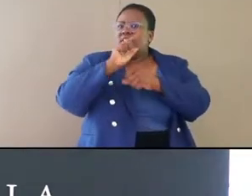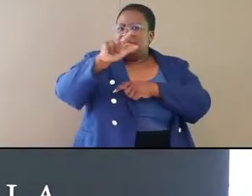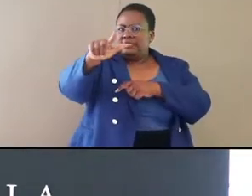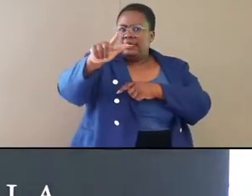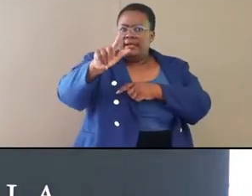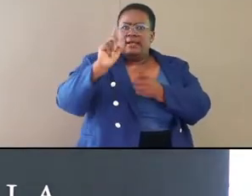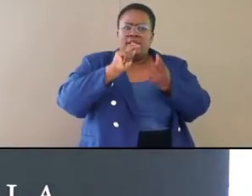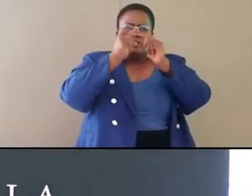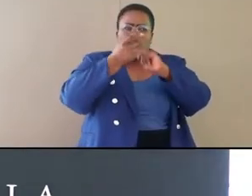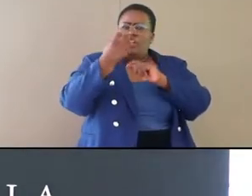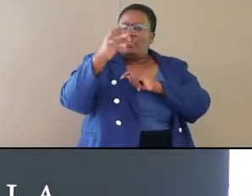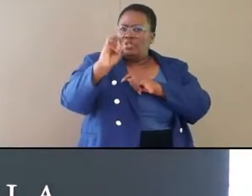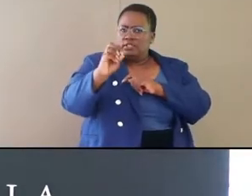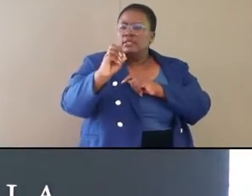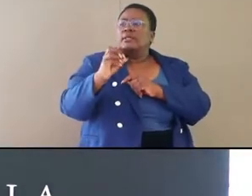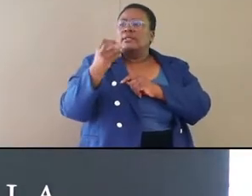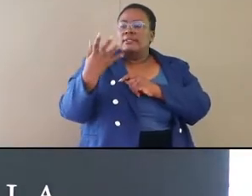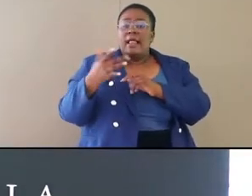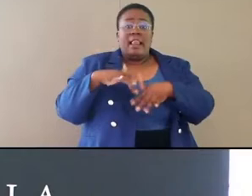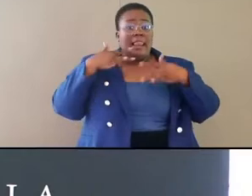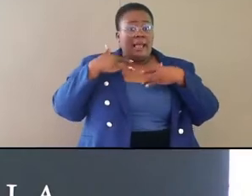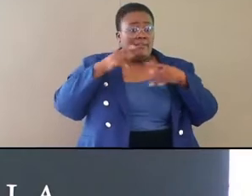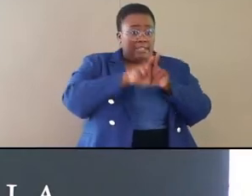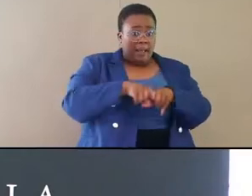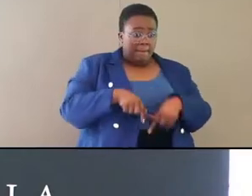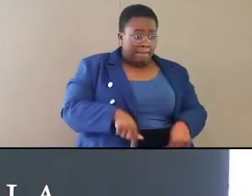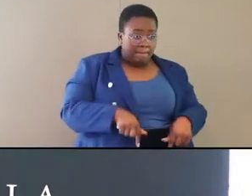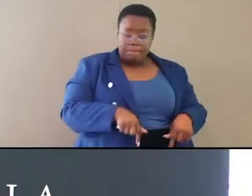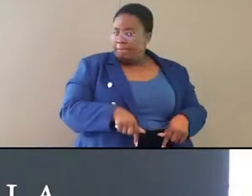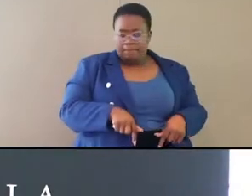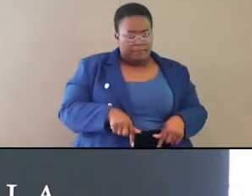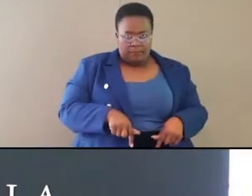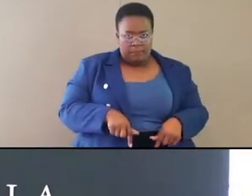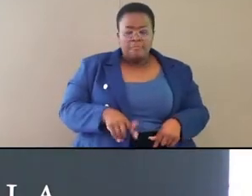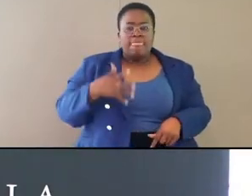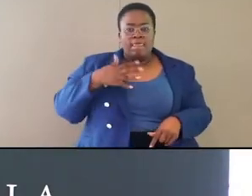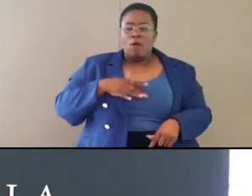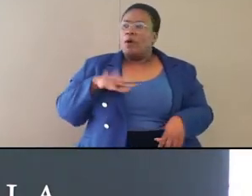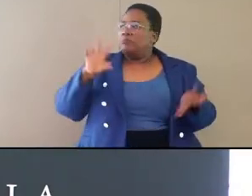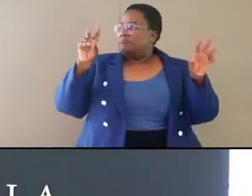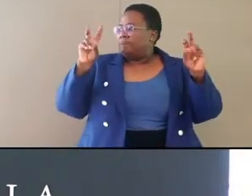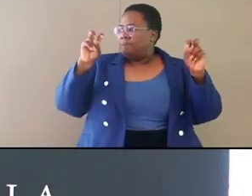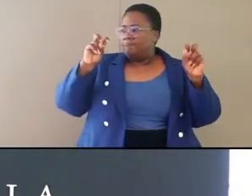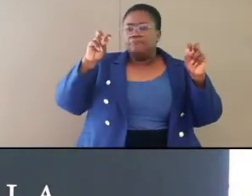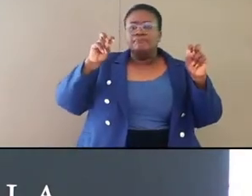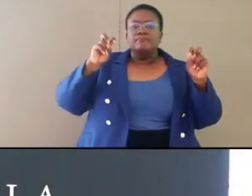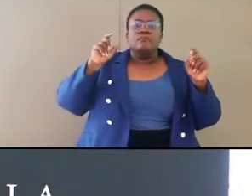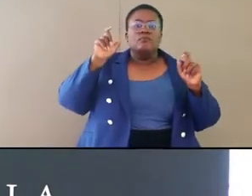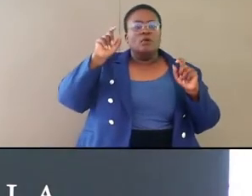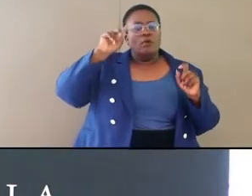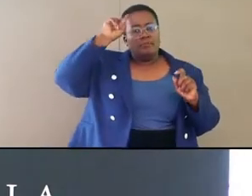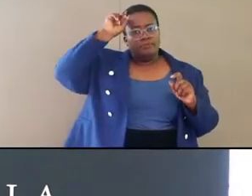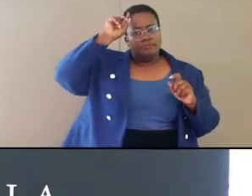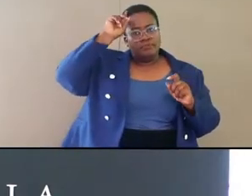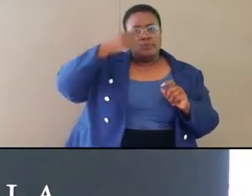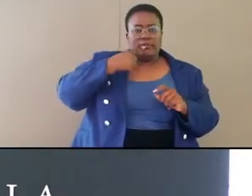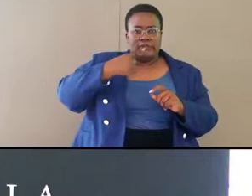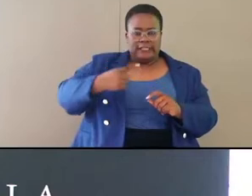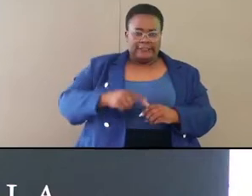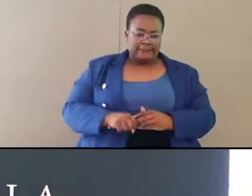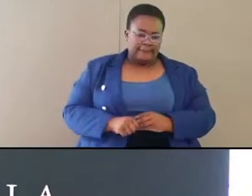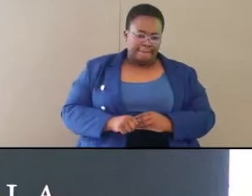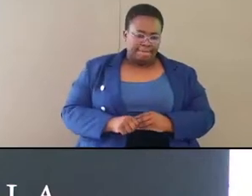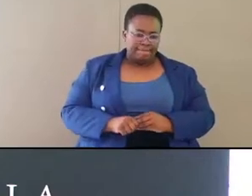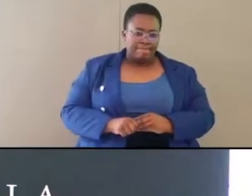as I conclude, please allow me to invoke the words of President Nelson, when he said, and I quote,